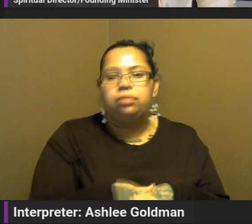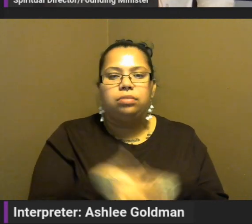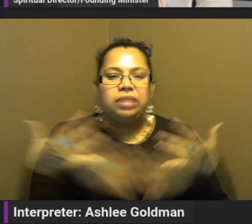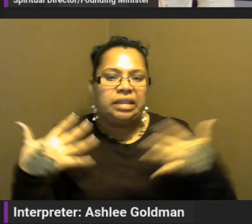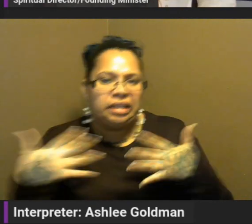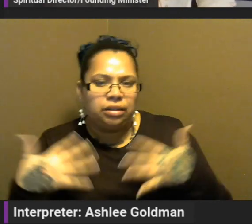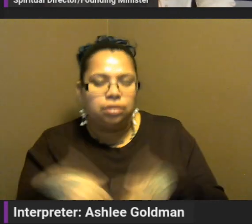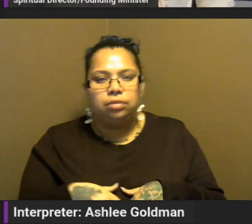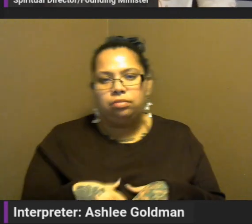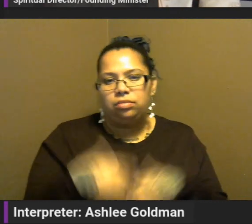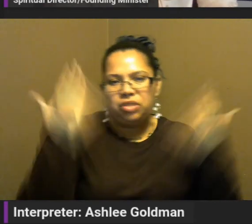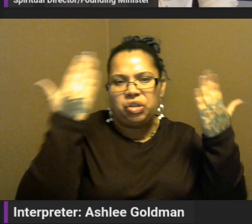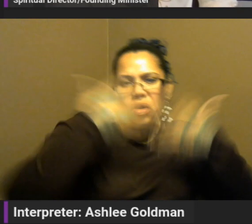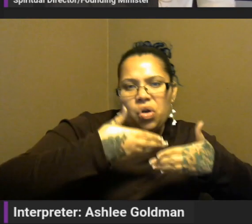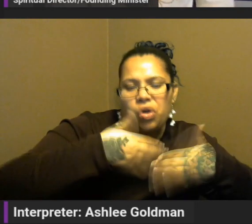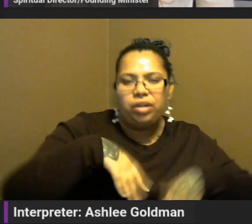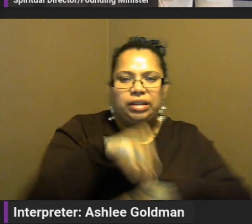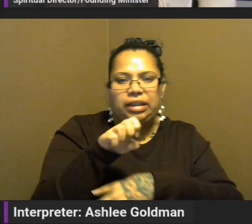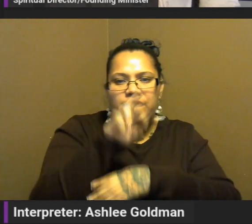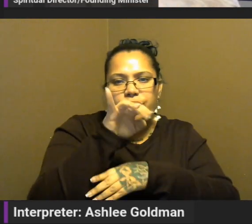dark, nighttime, etc.